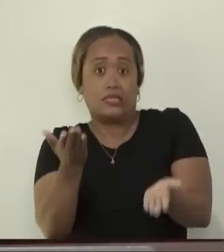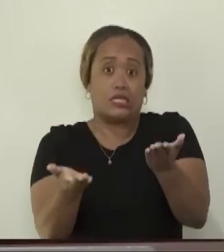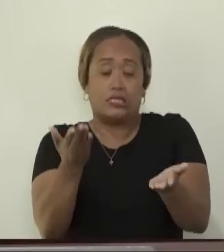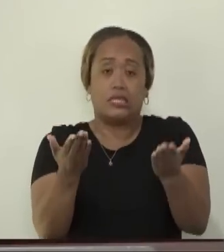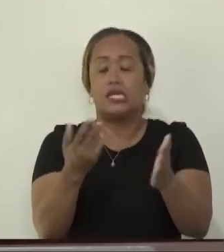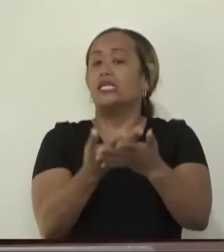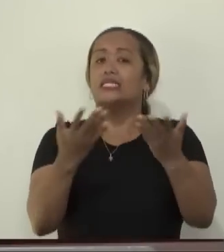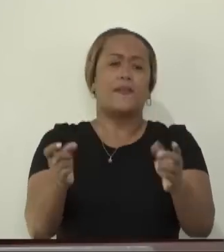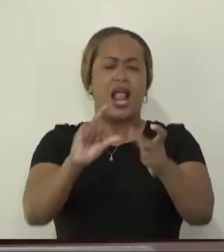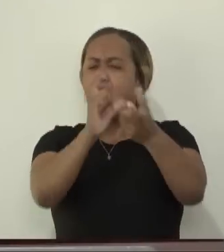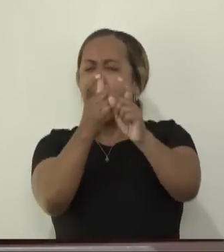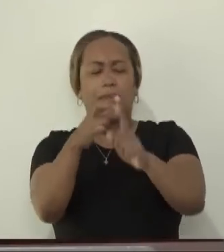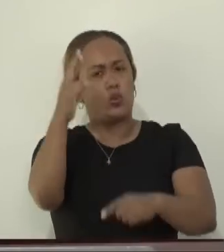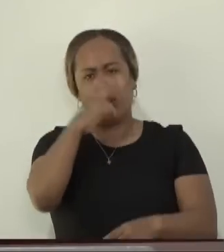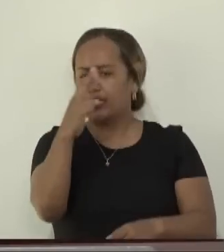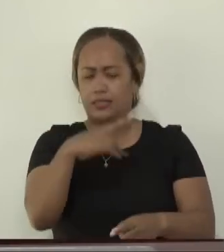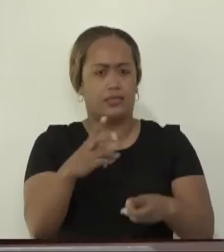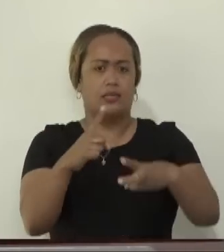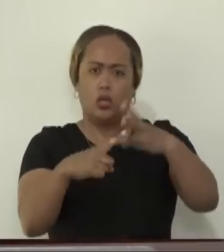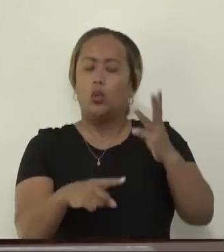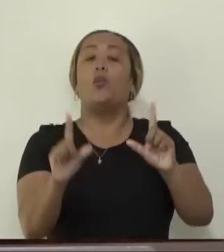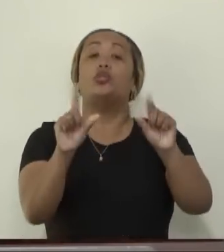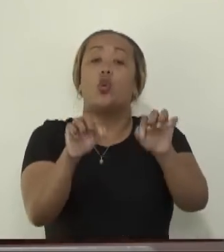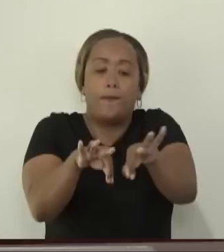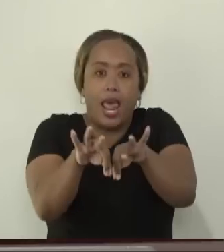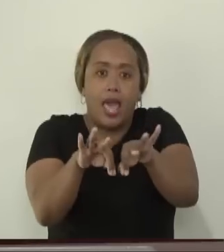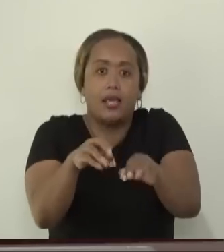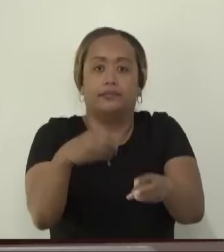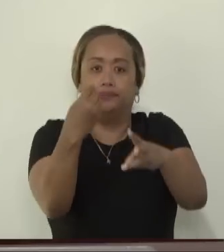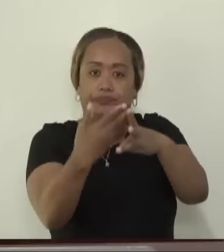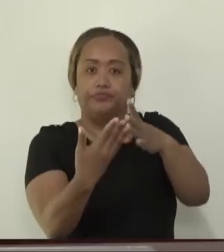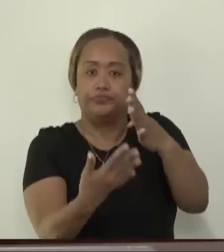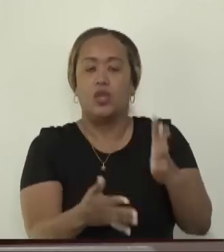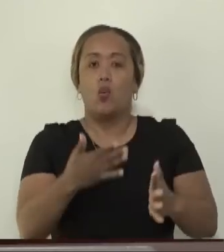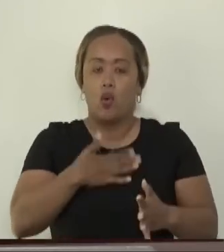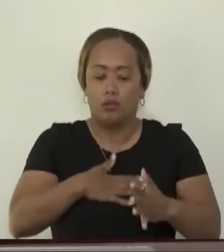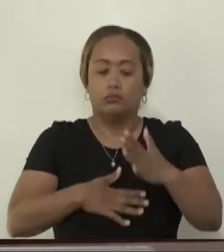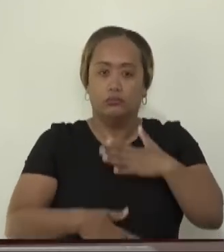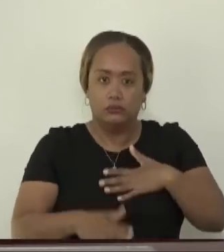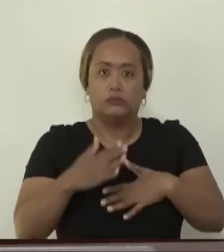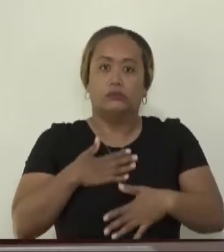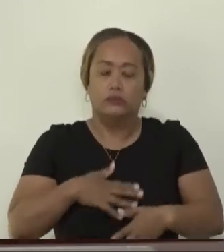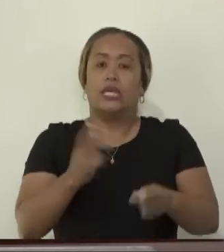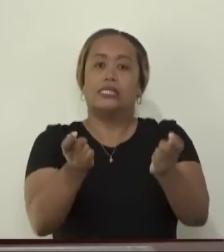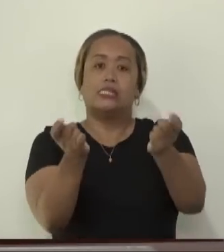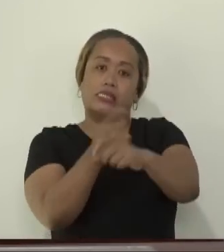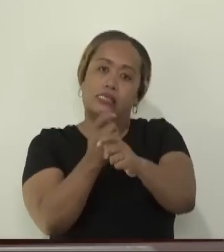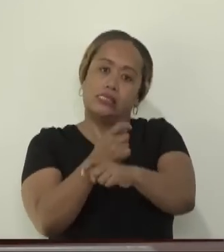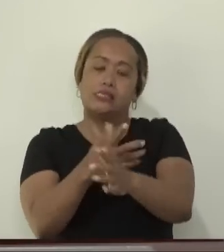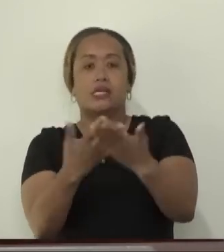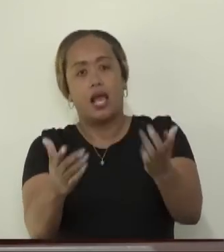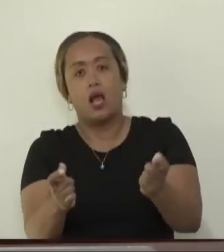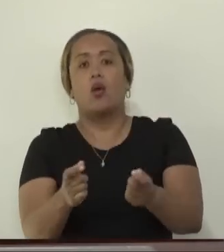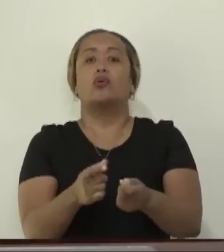risk, measures will be put in place to ensure resilience, adaptation and mitigation measures,